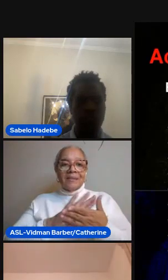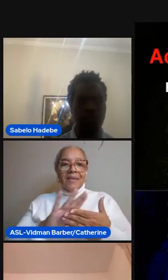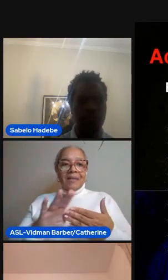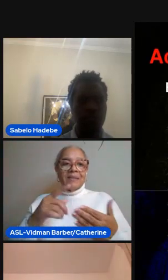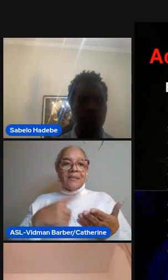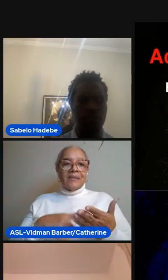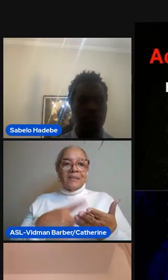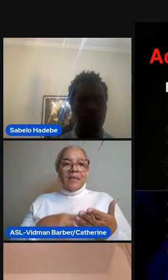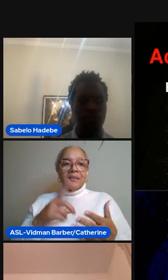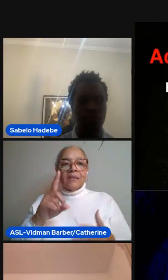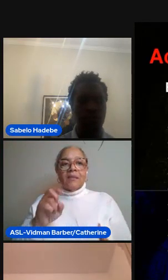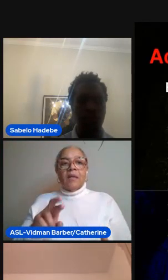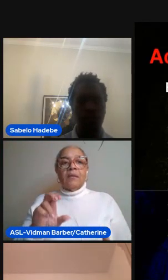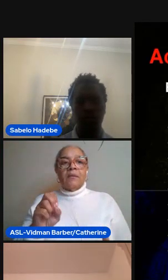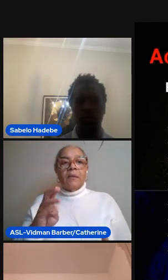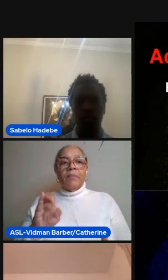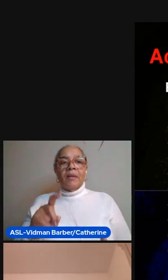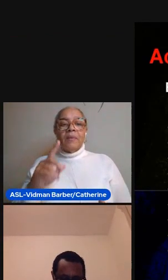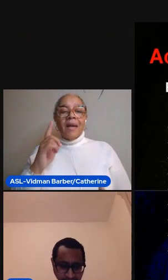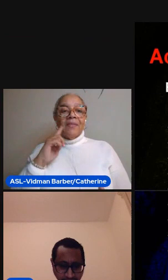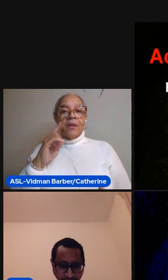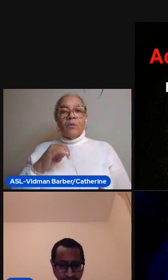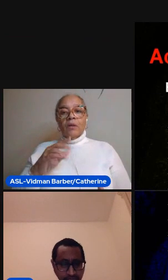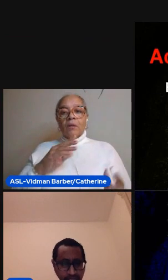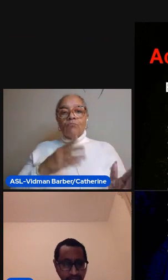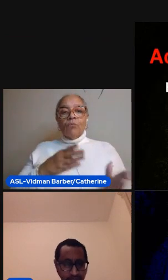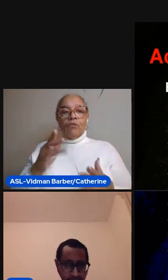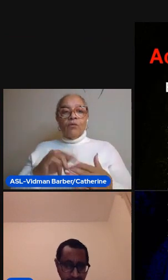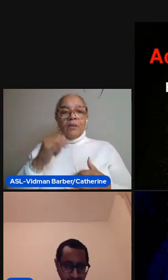time to move on to our last speaker of this session.